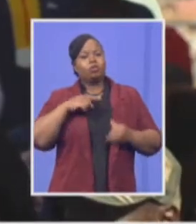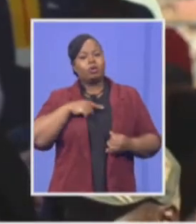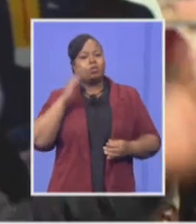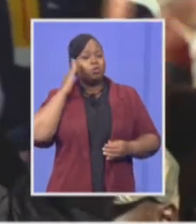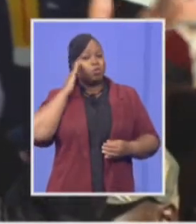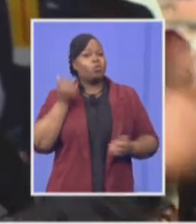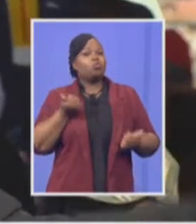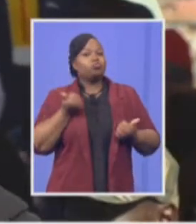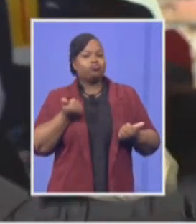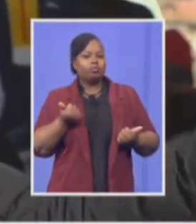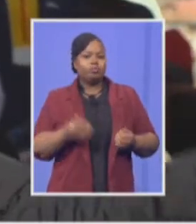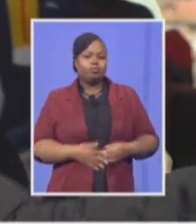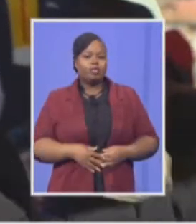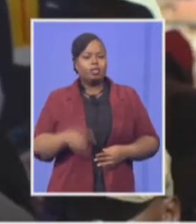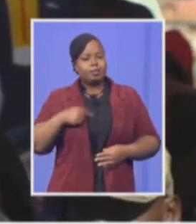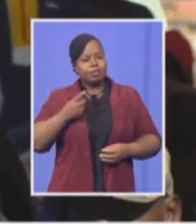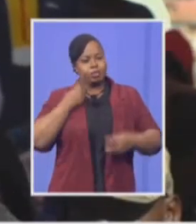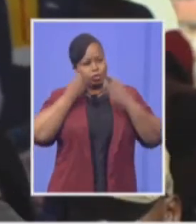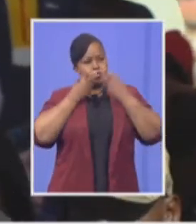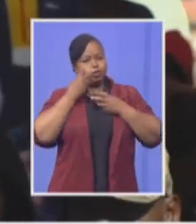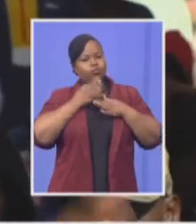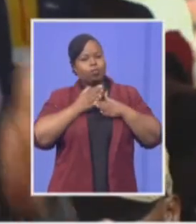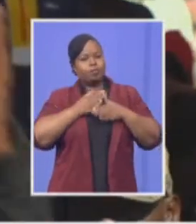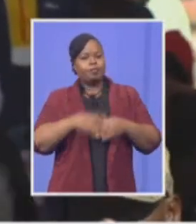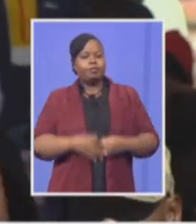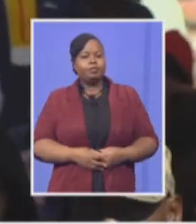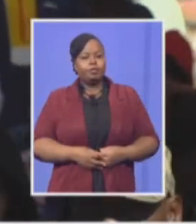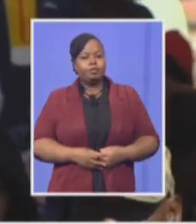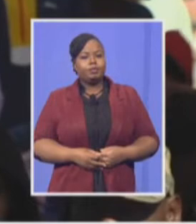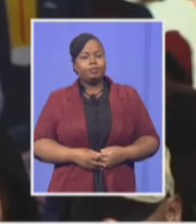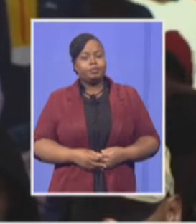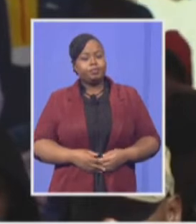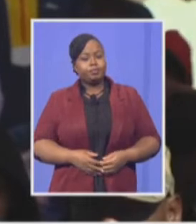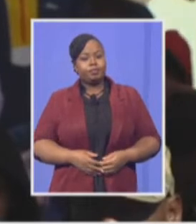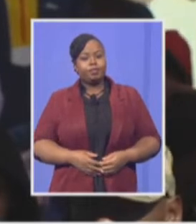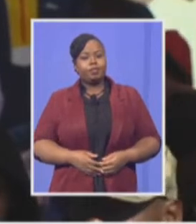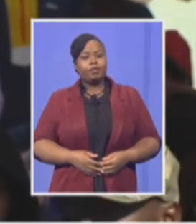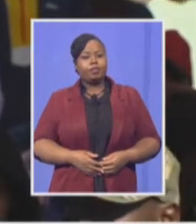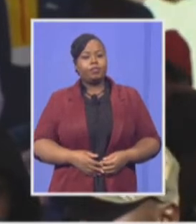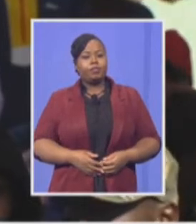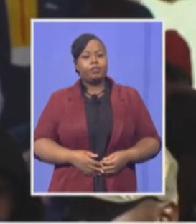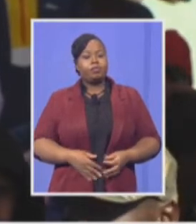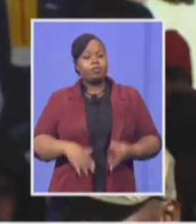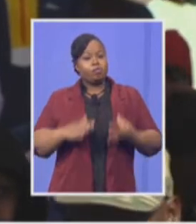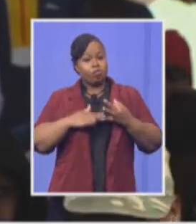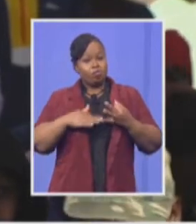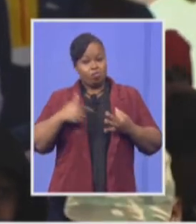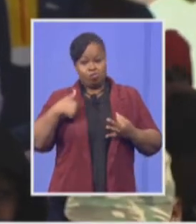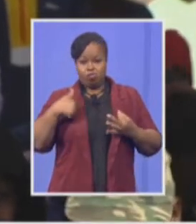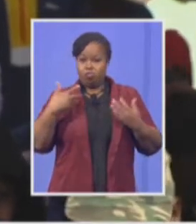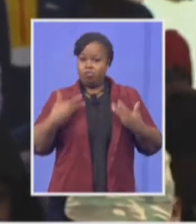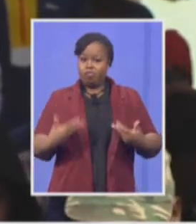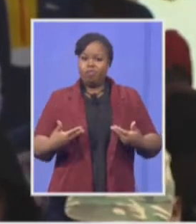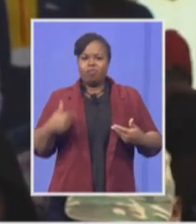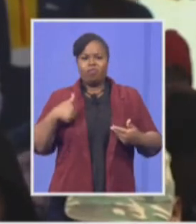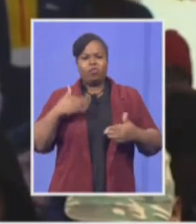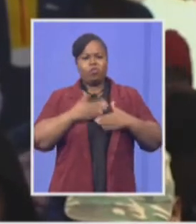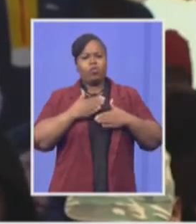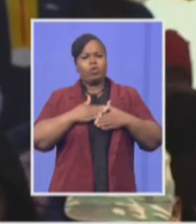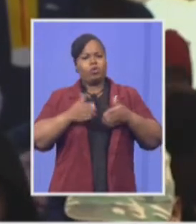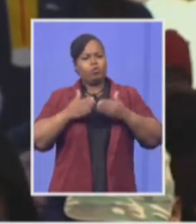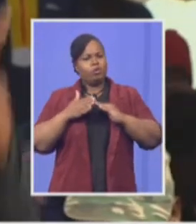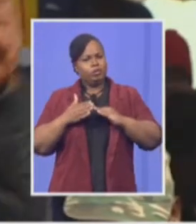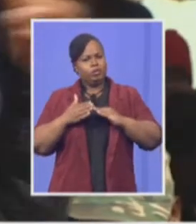abakwaziyo umsebenzi ngoba bayawenza okwesithathu ukuthi ke njengami nje njengoba ngisebenza ne-community